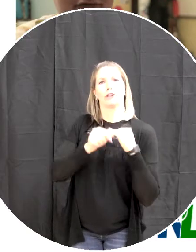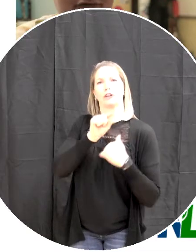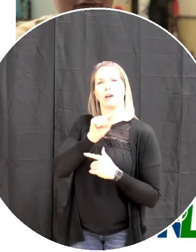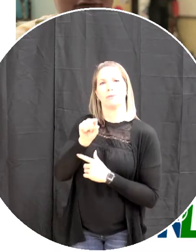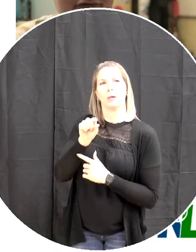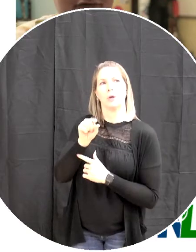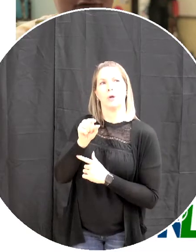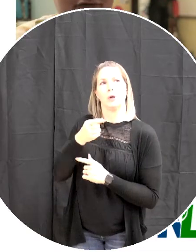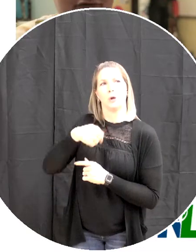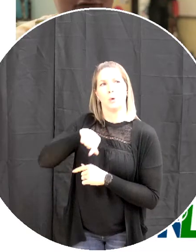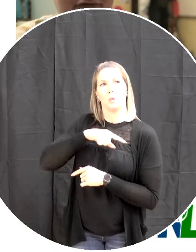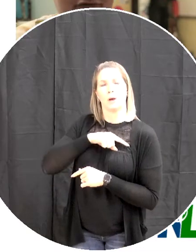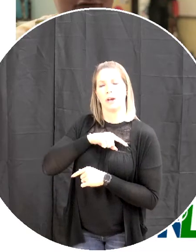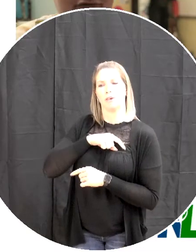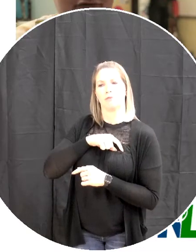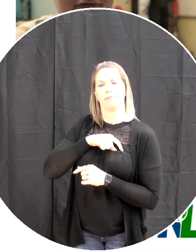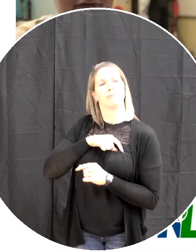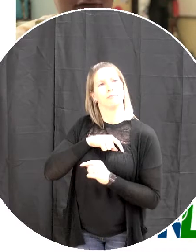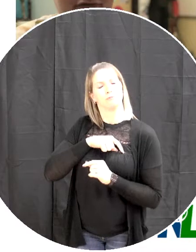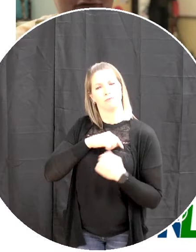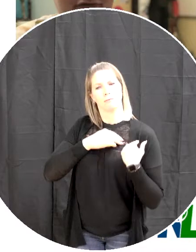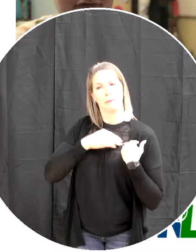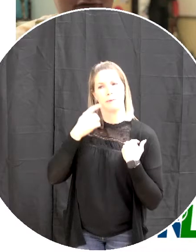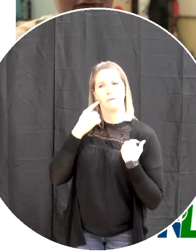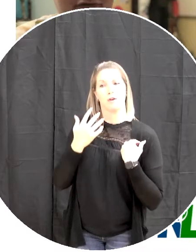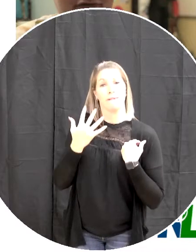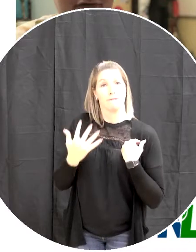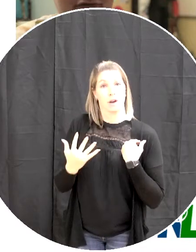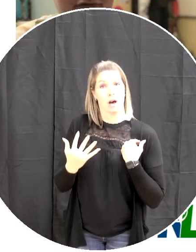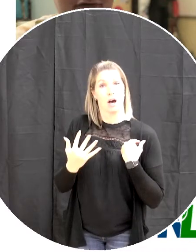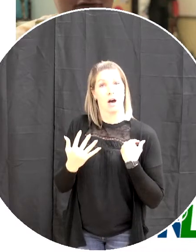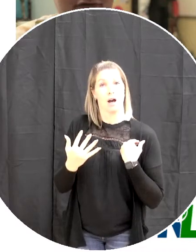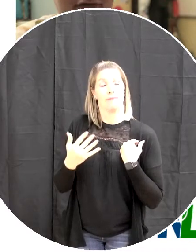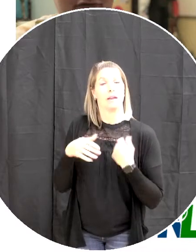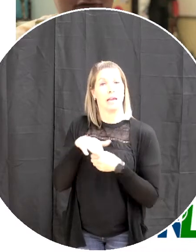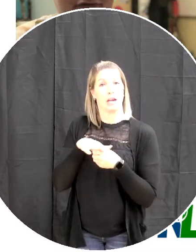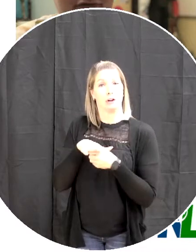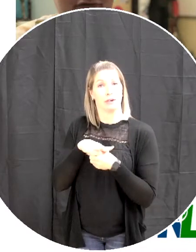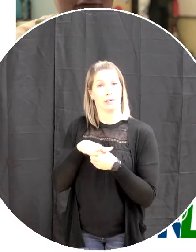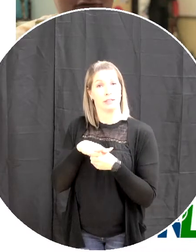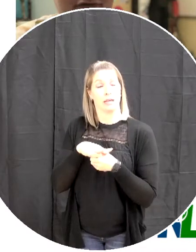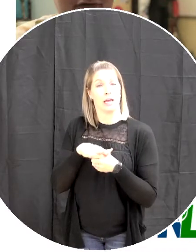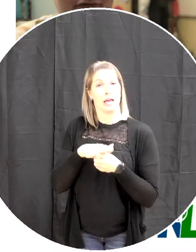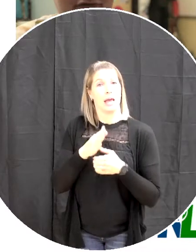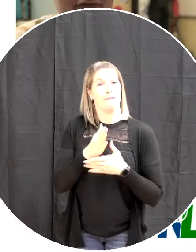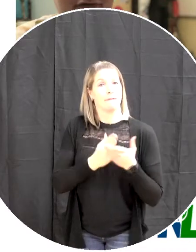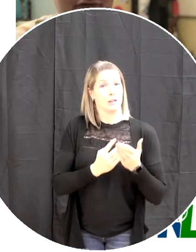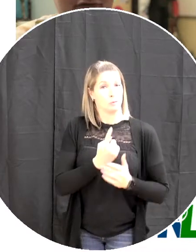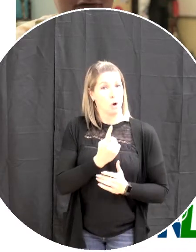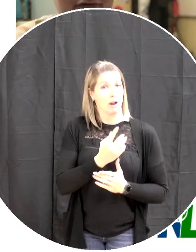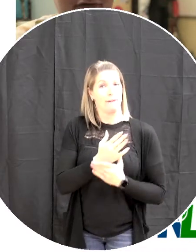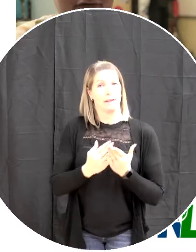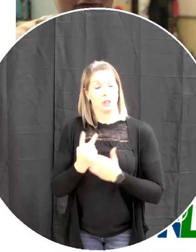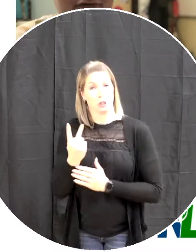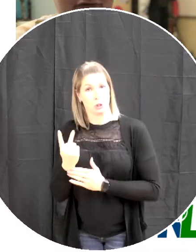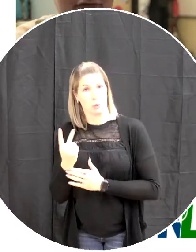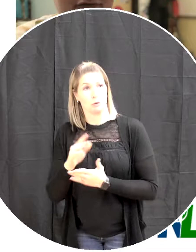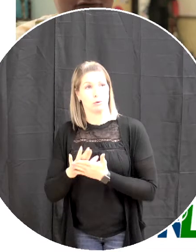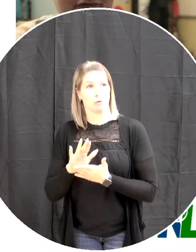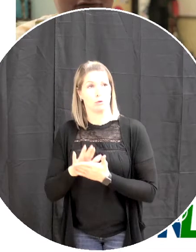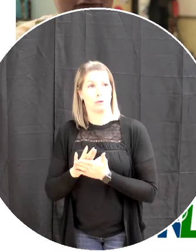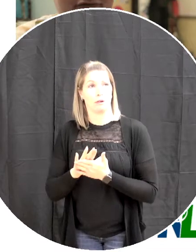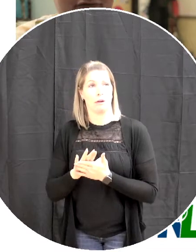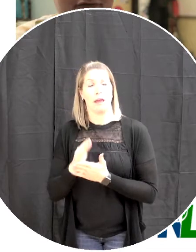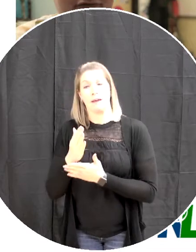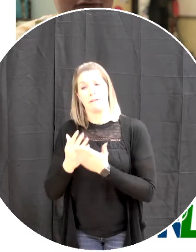of 5 district-based program specialists now for phase 1 and 2 schools. The phase 3, it says here to be